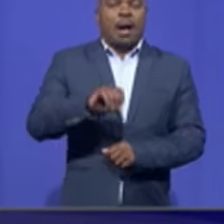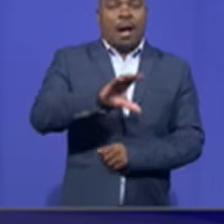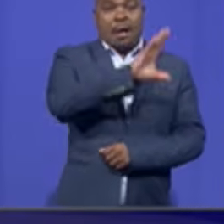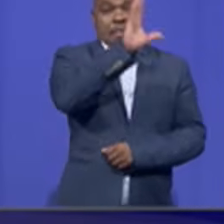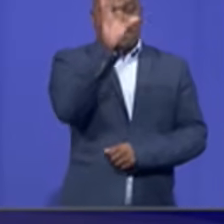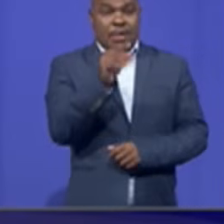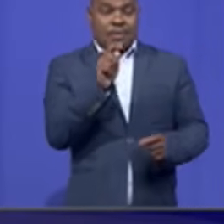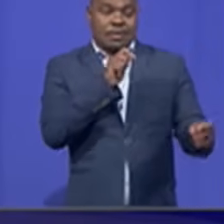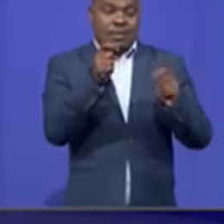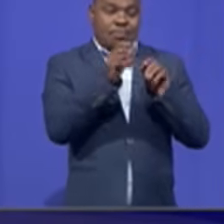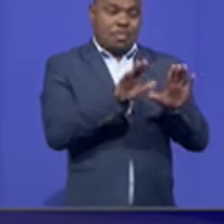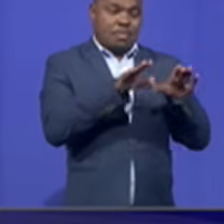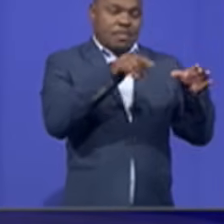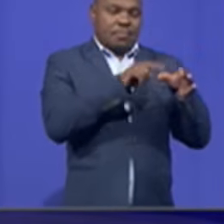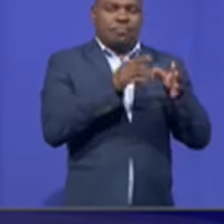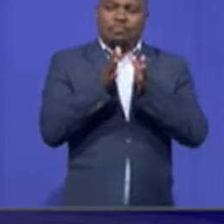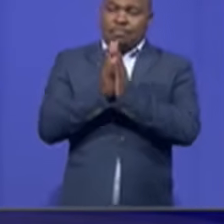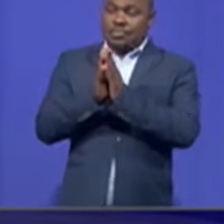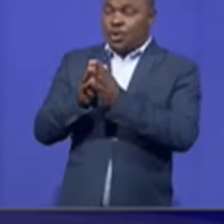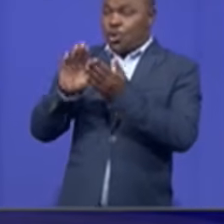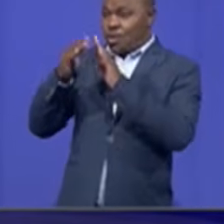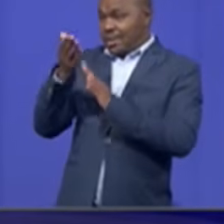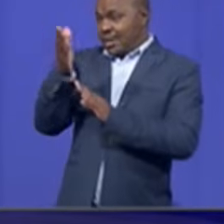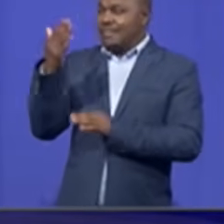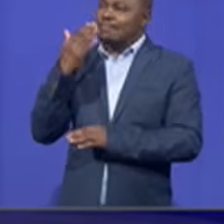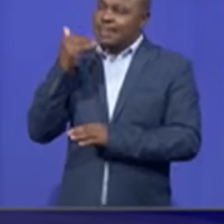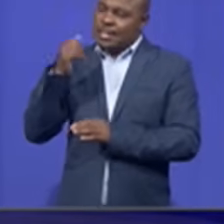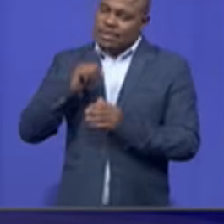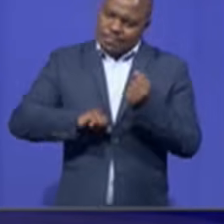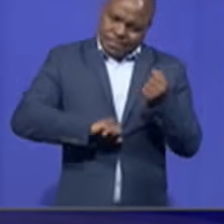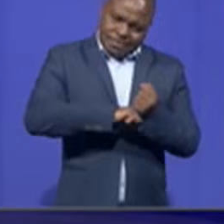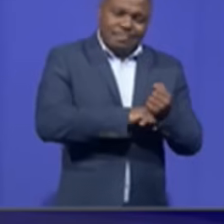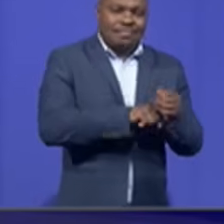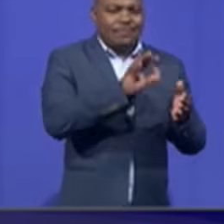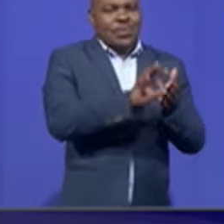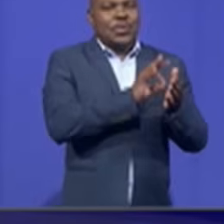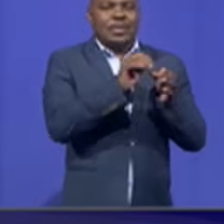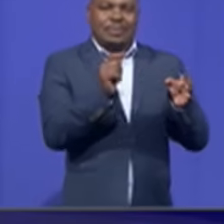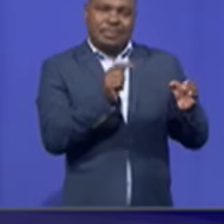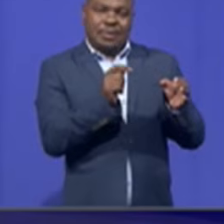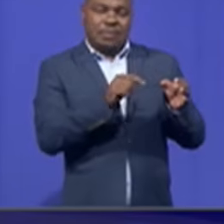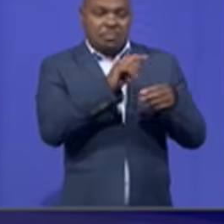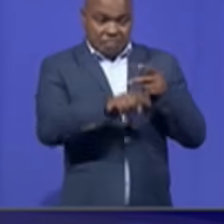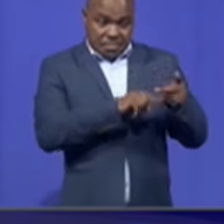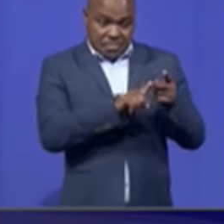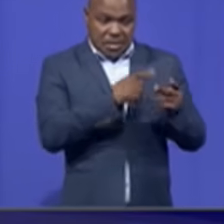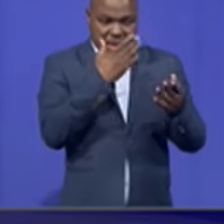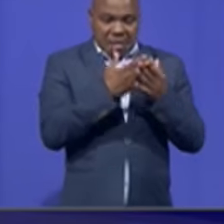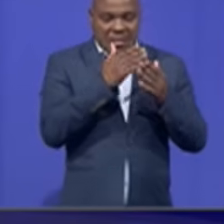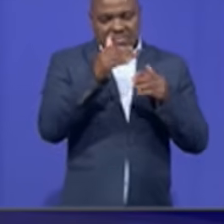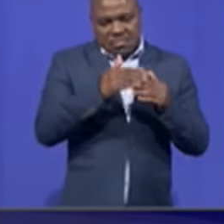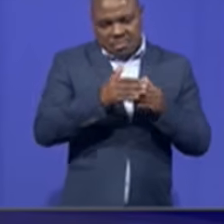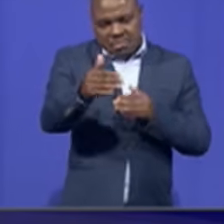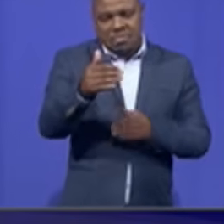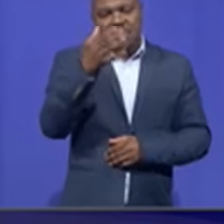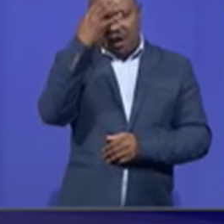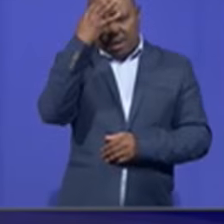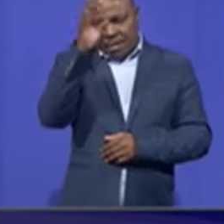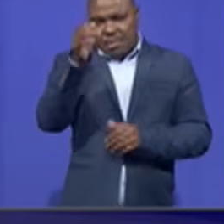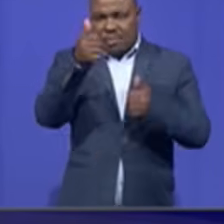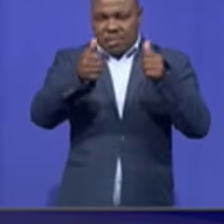African Transformation Movement e kwetse mo baaging go enela tshono ka divoutu tsa bona gore e kgone go rwesa go tswelela go